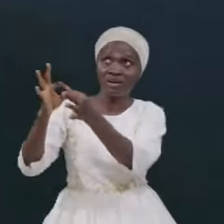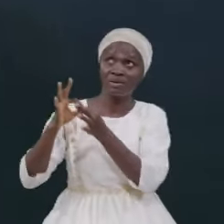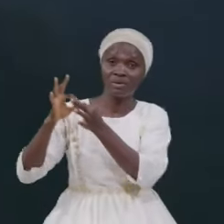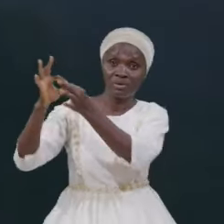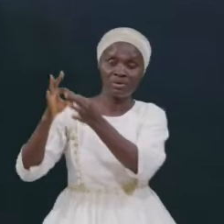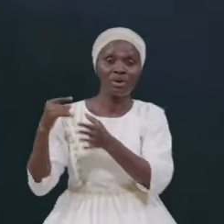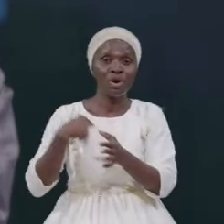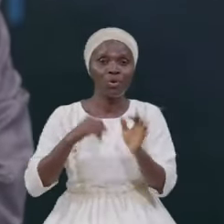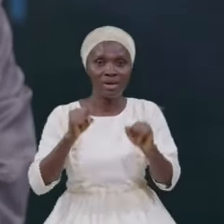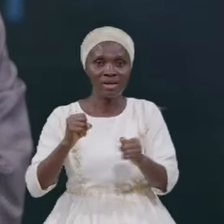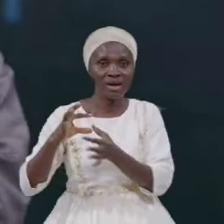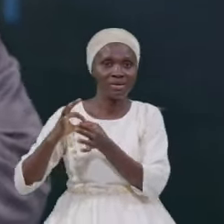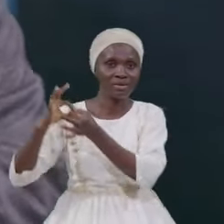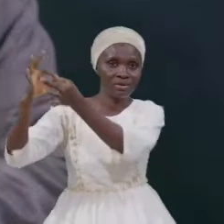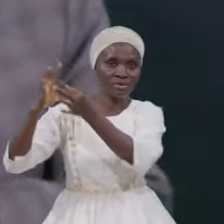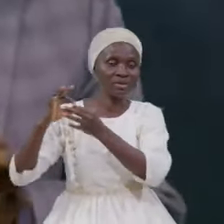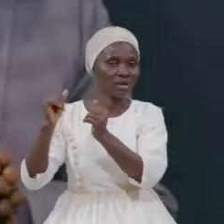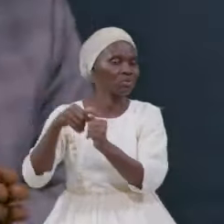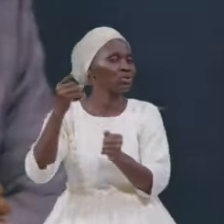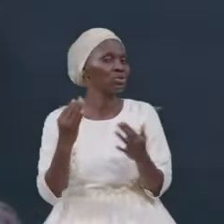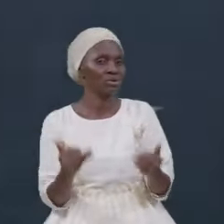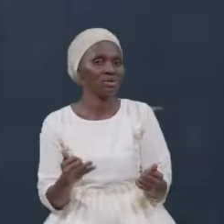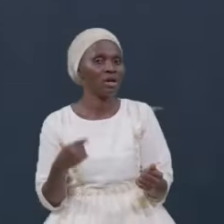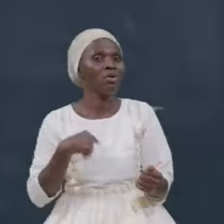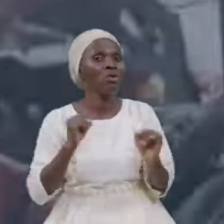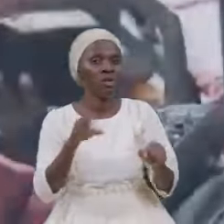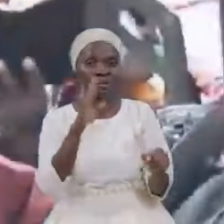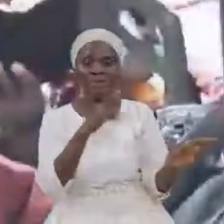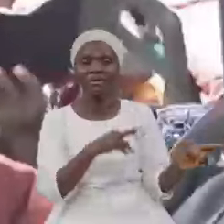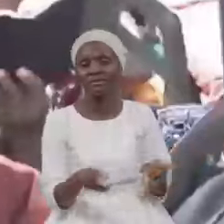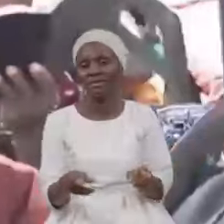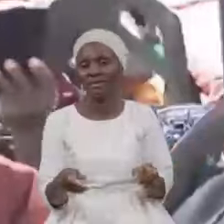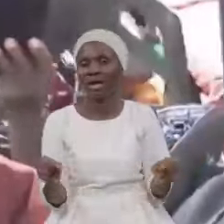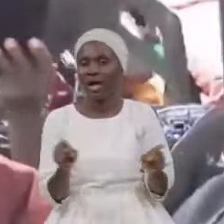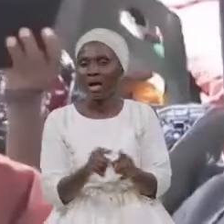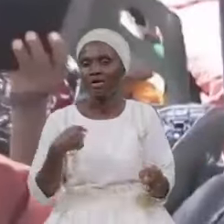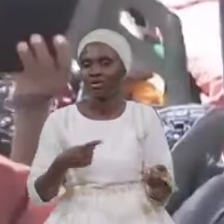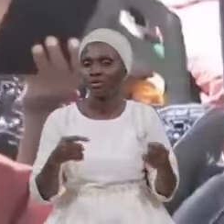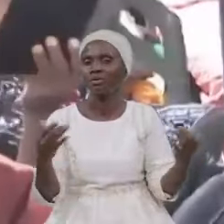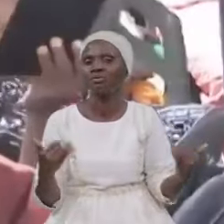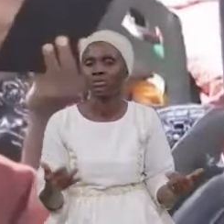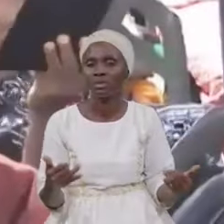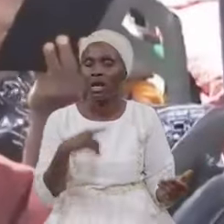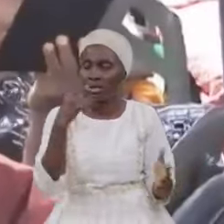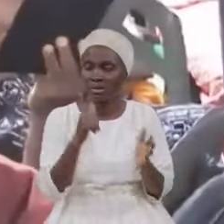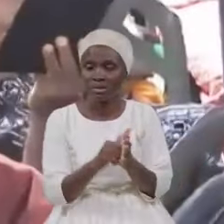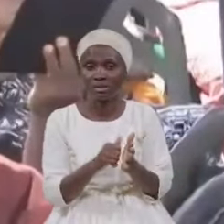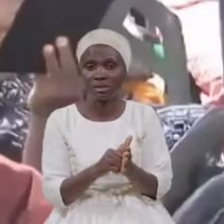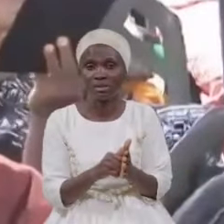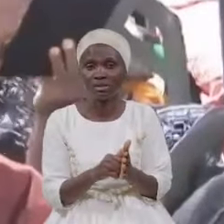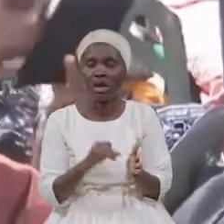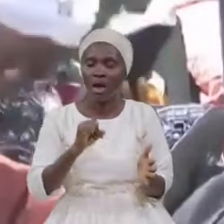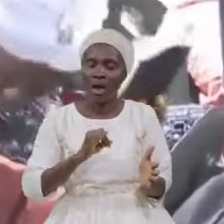now come and we'll say, I will not allow this day of repentance to pass